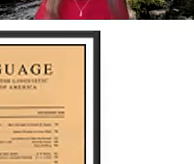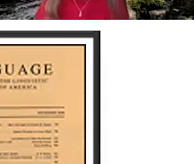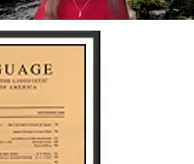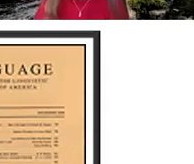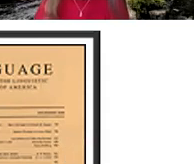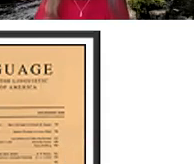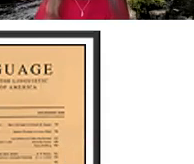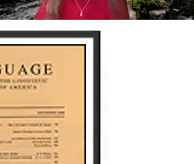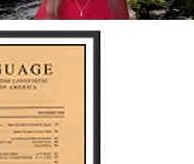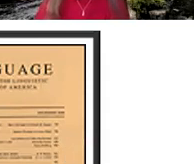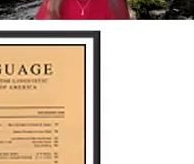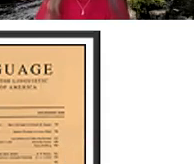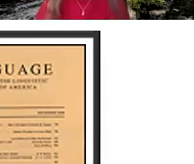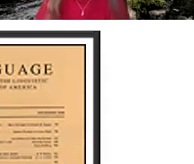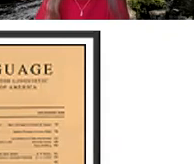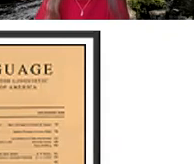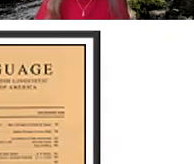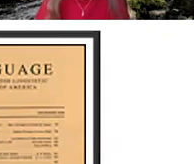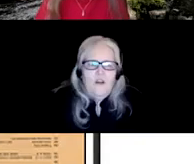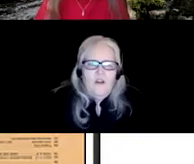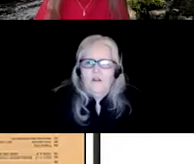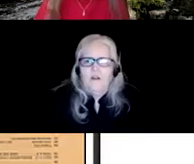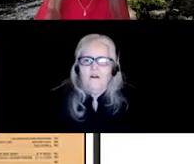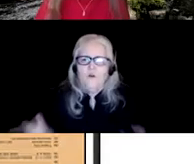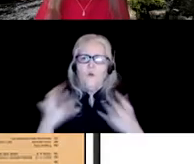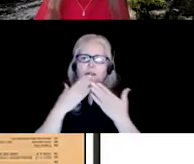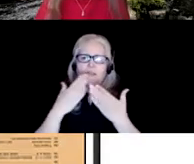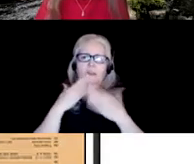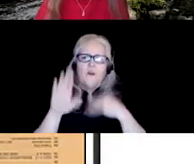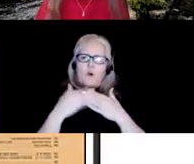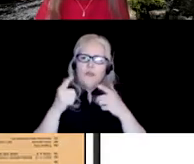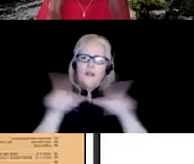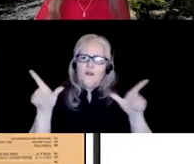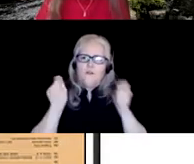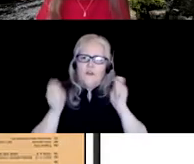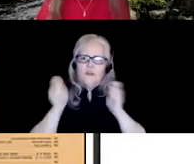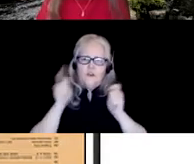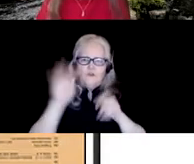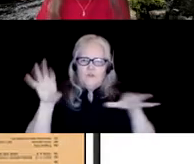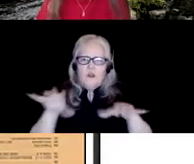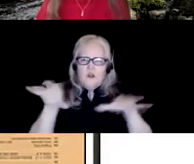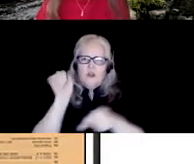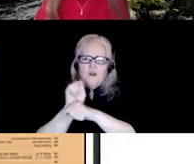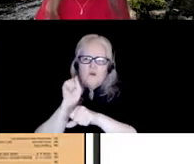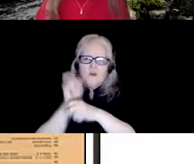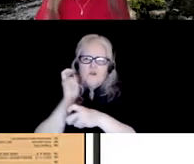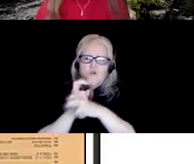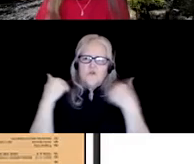our uh language editors for all their hard work on this and uh thank our